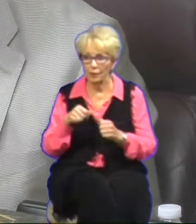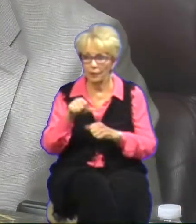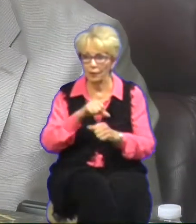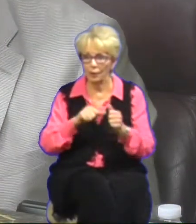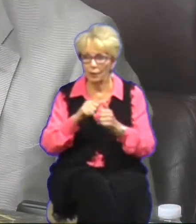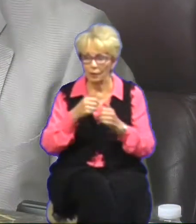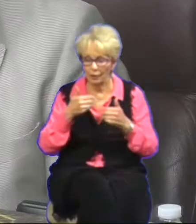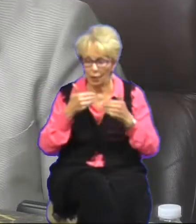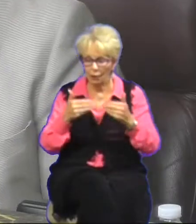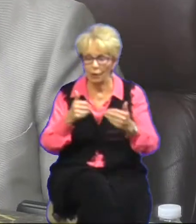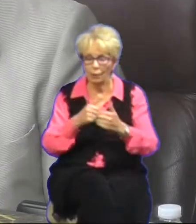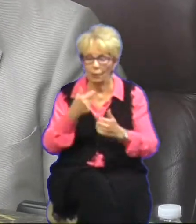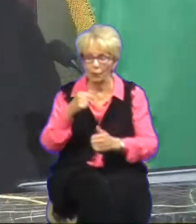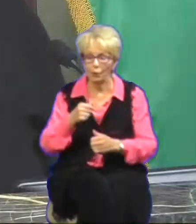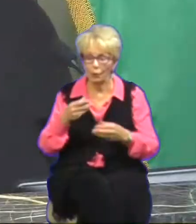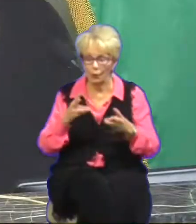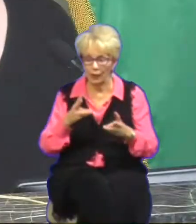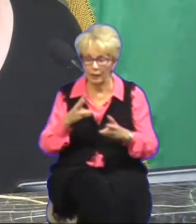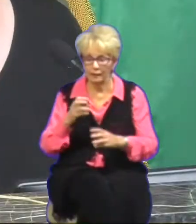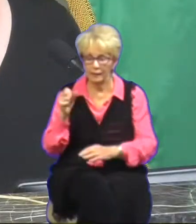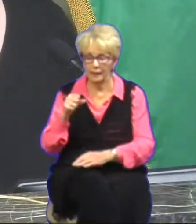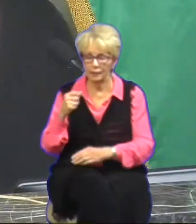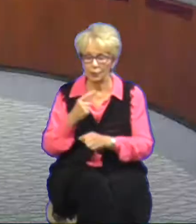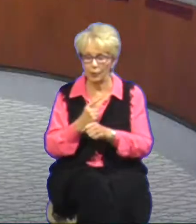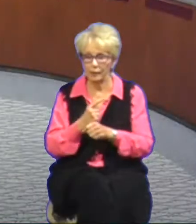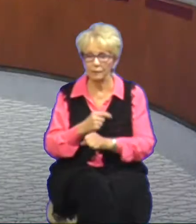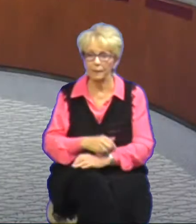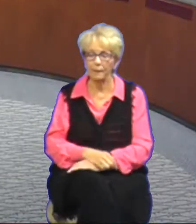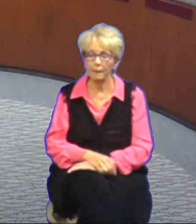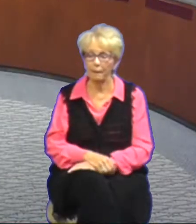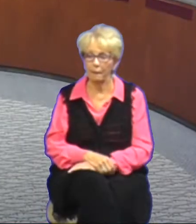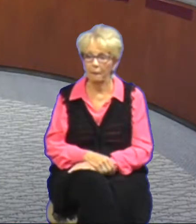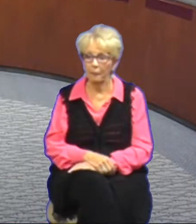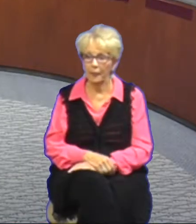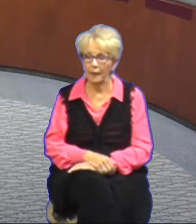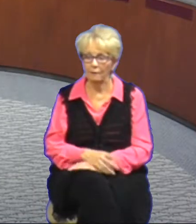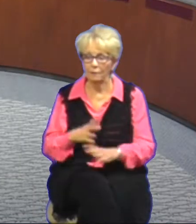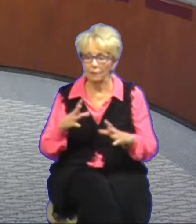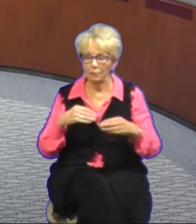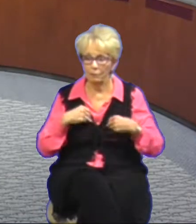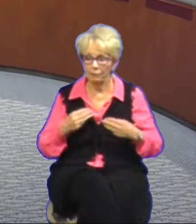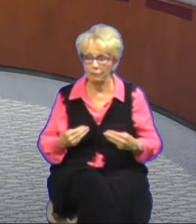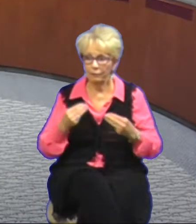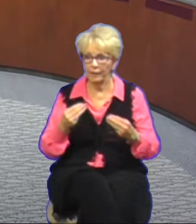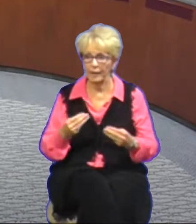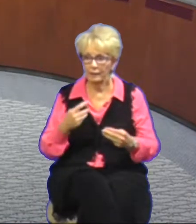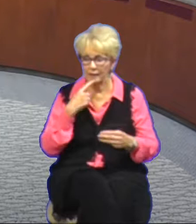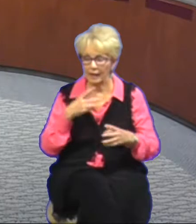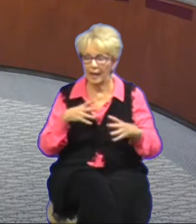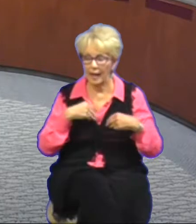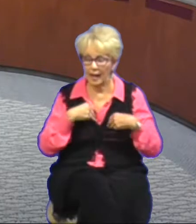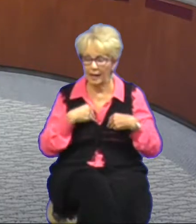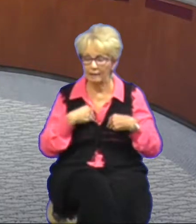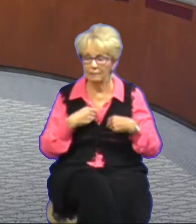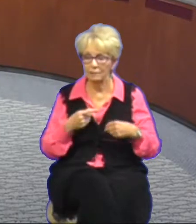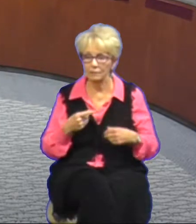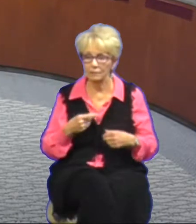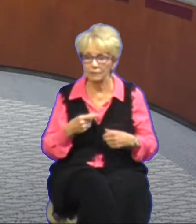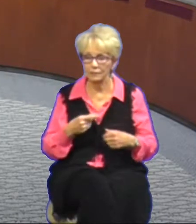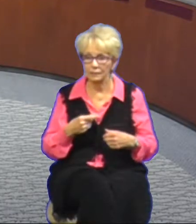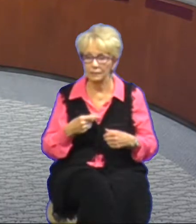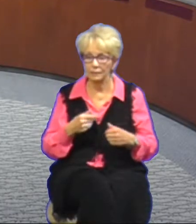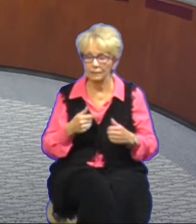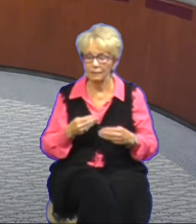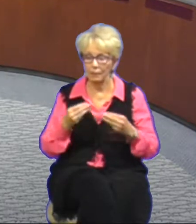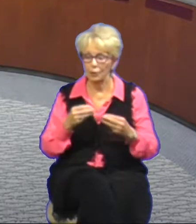project and make the connection, correct? Correct. Necessary. All in favor of the motion, please signify by saying aye. Aye. Motion